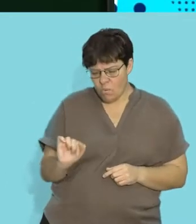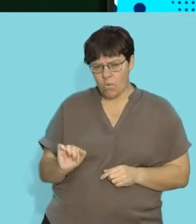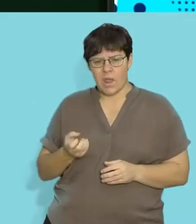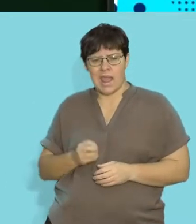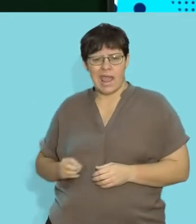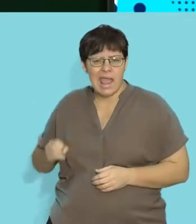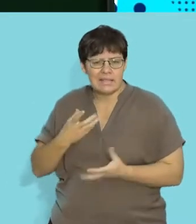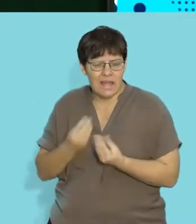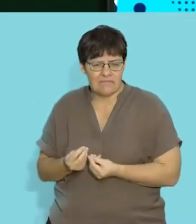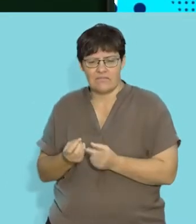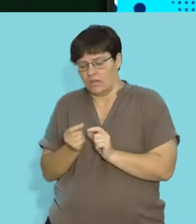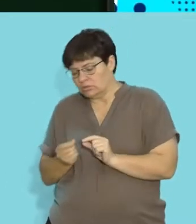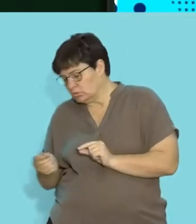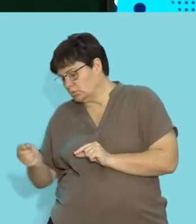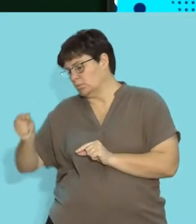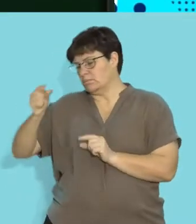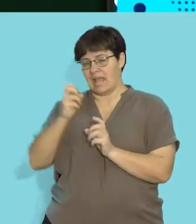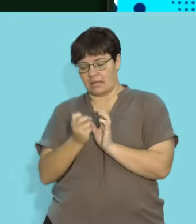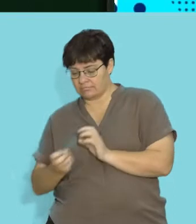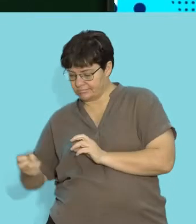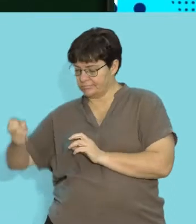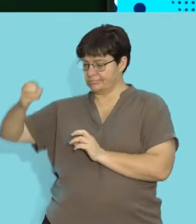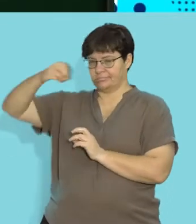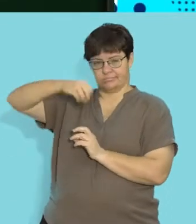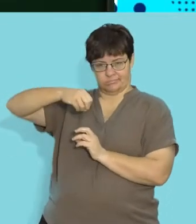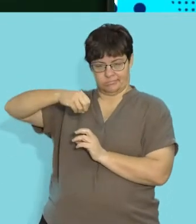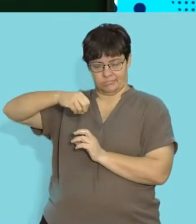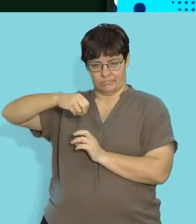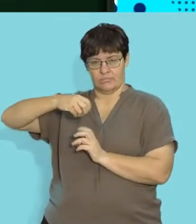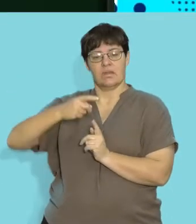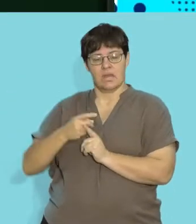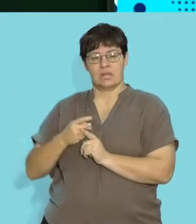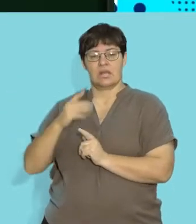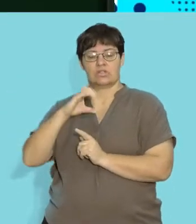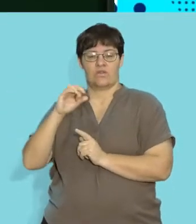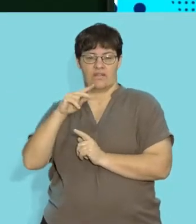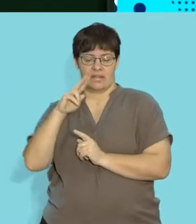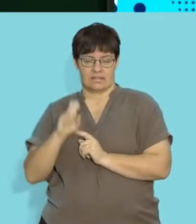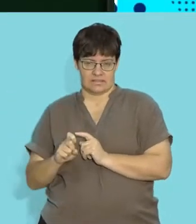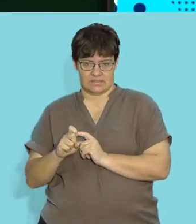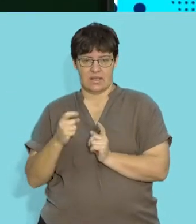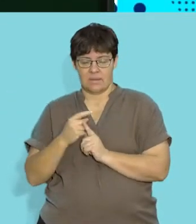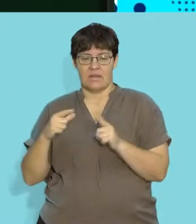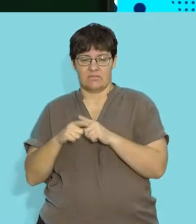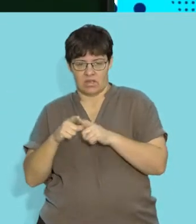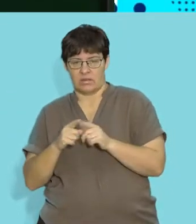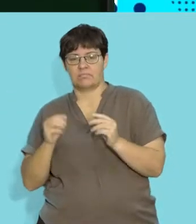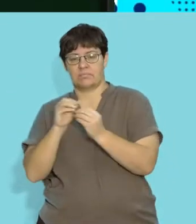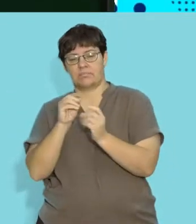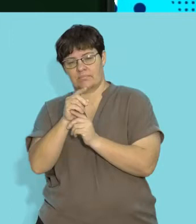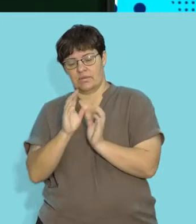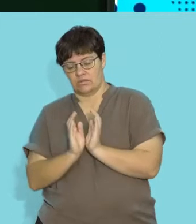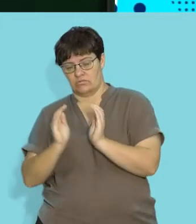eggs, the tubes that carry the eggs to the uterus, and the cervix as the opening that connects the vagina to the uterine